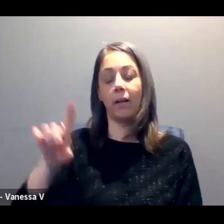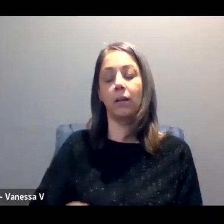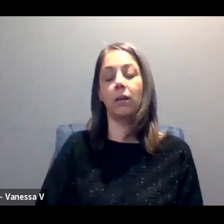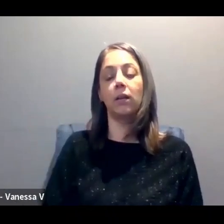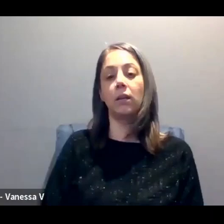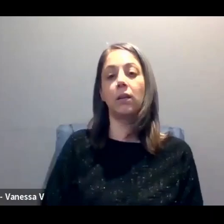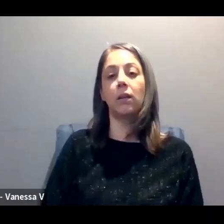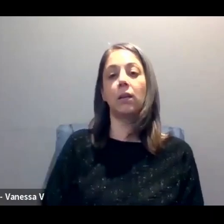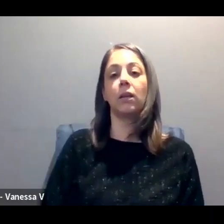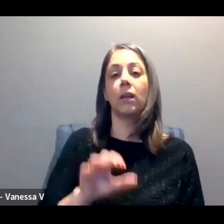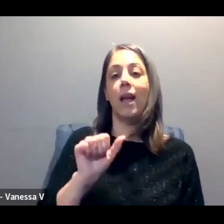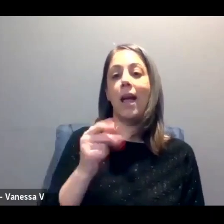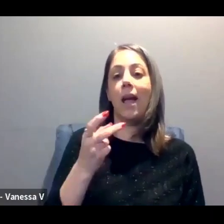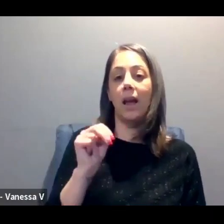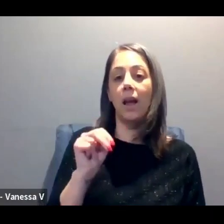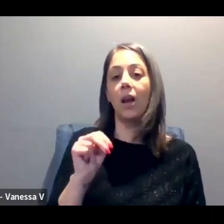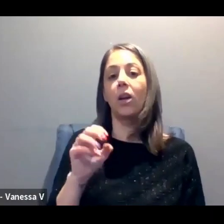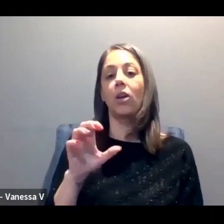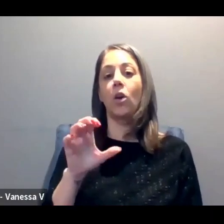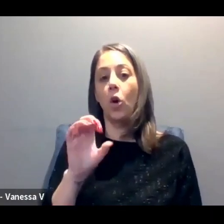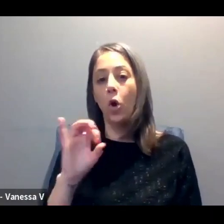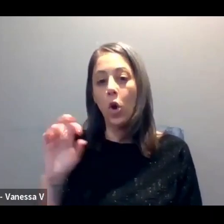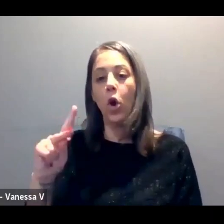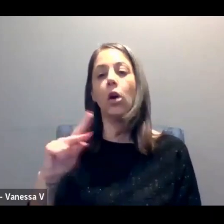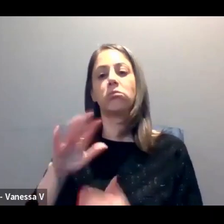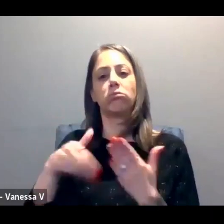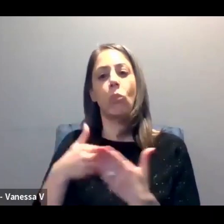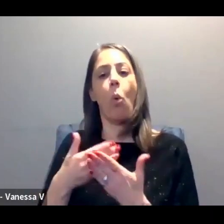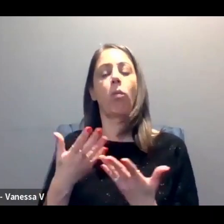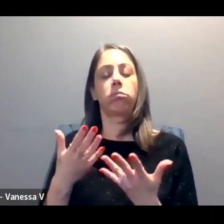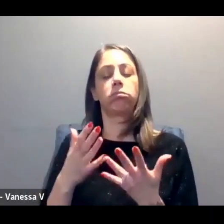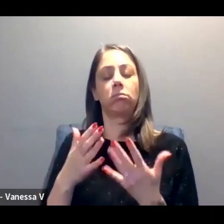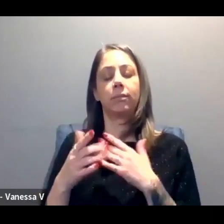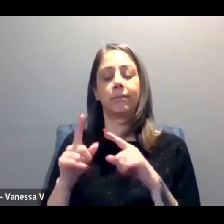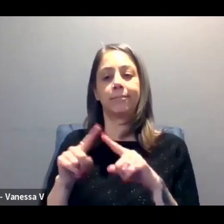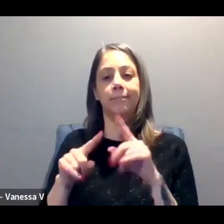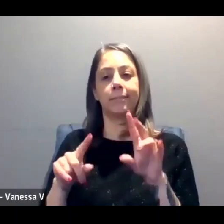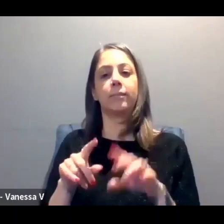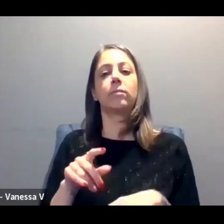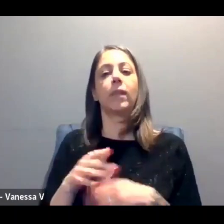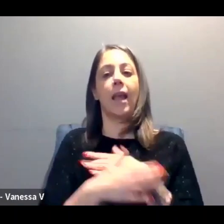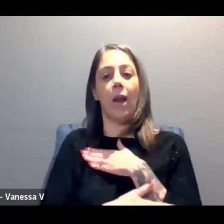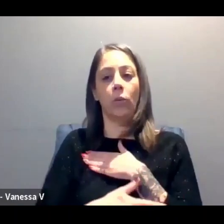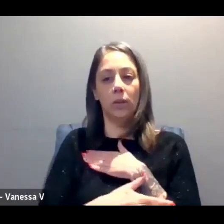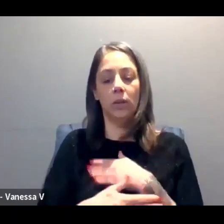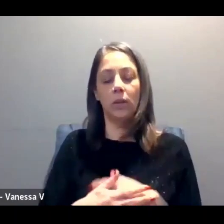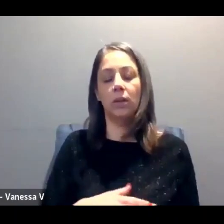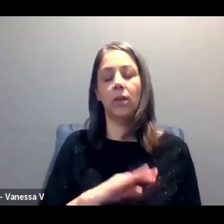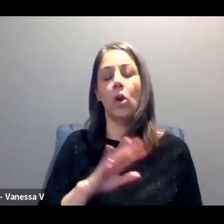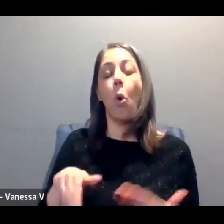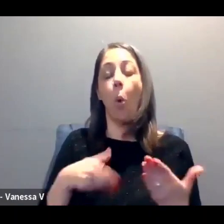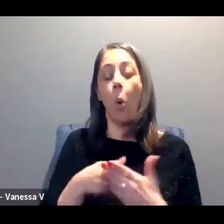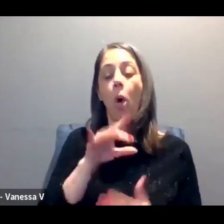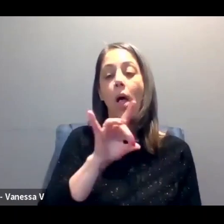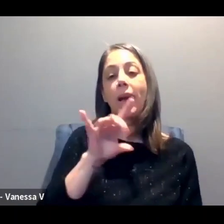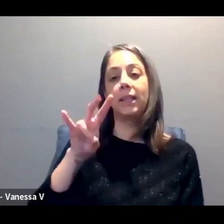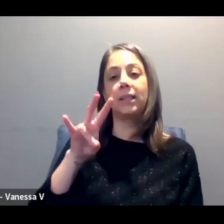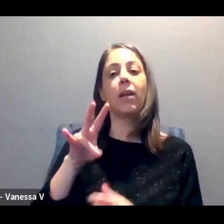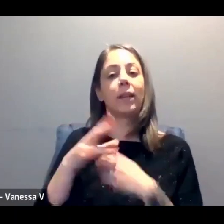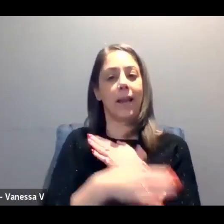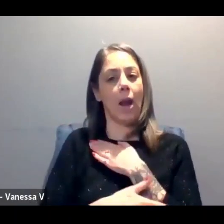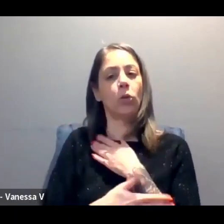Aiken, Carlton, Cook, Itasca, Coochin Lake, and St. Louis counties. But as mentioned earlier, all 87 counties are